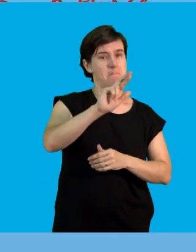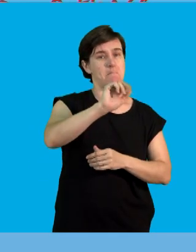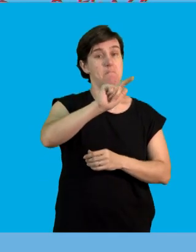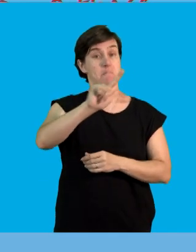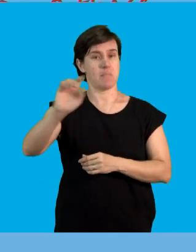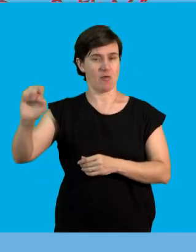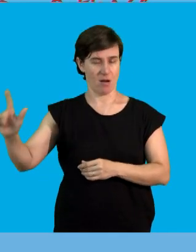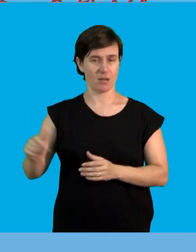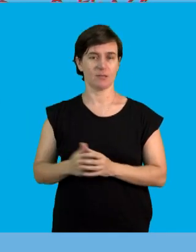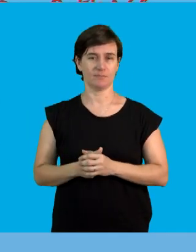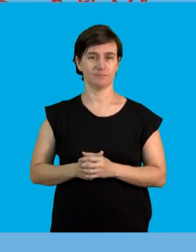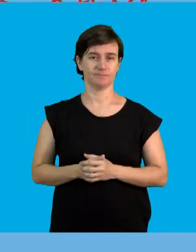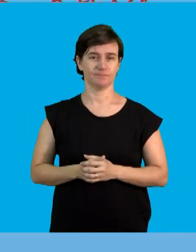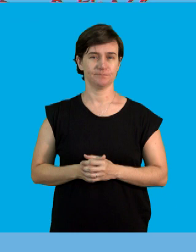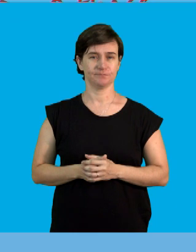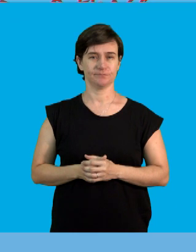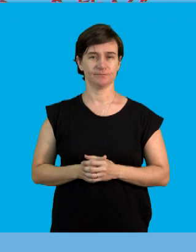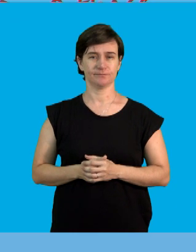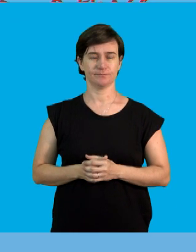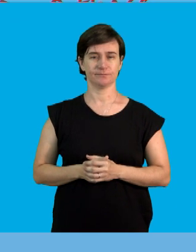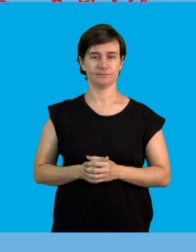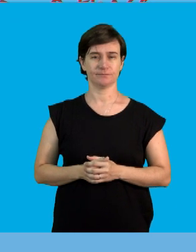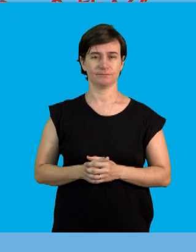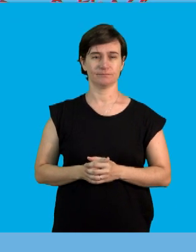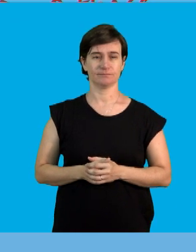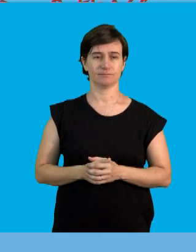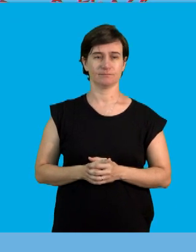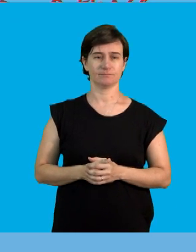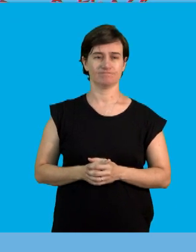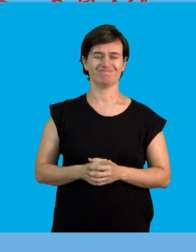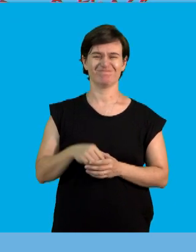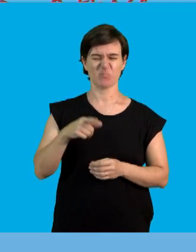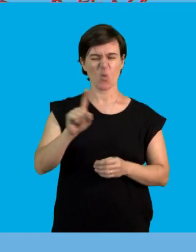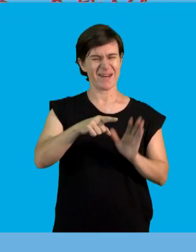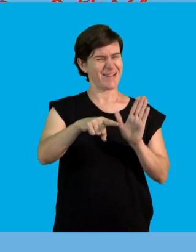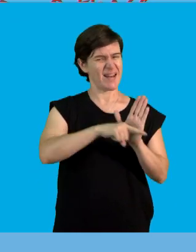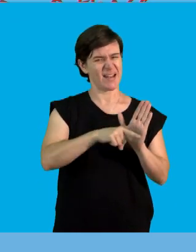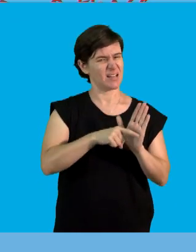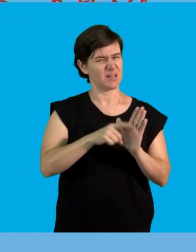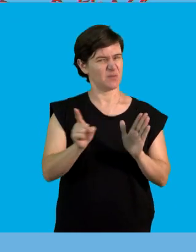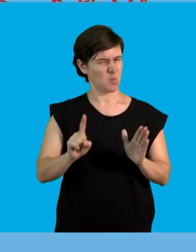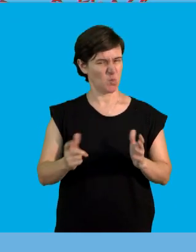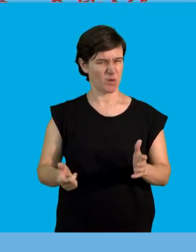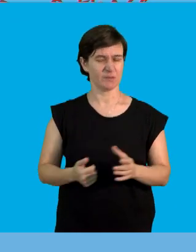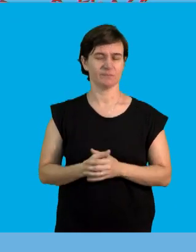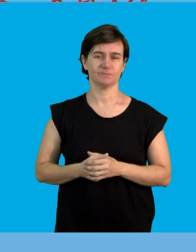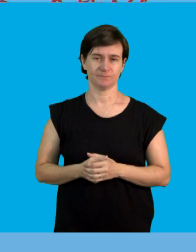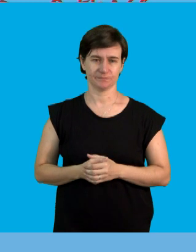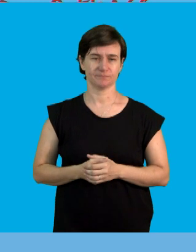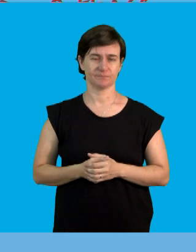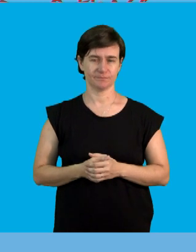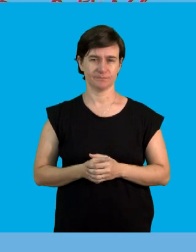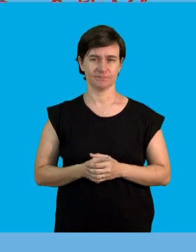is used when we are connecting our cells in parallel. Then number two, the disadvantage.